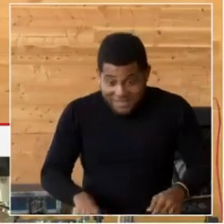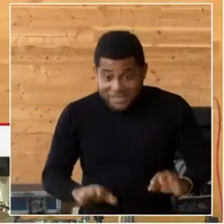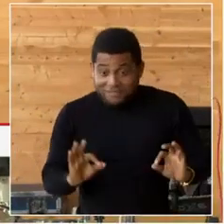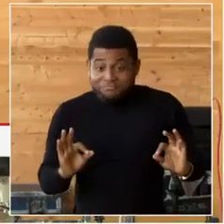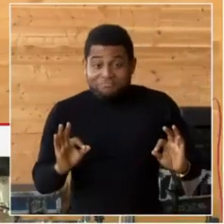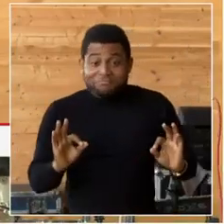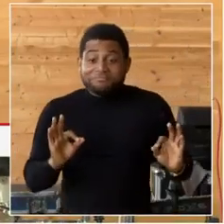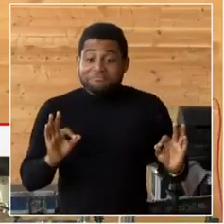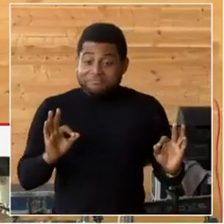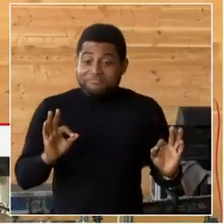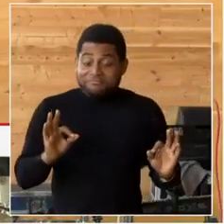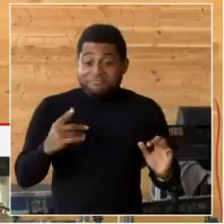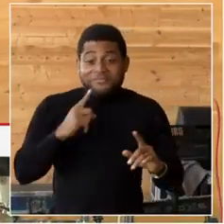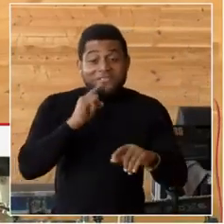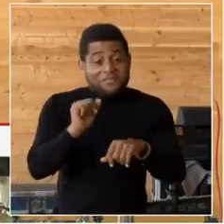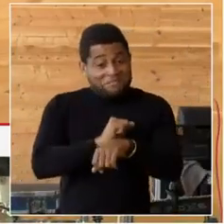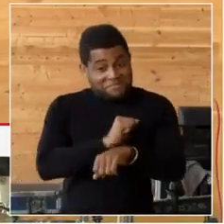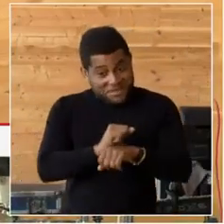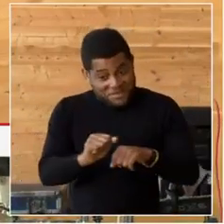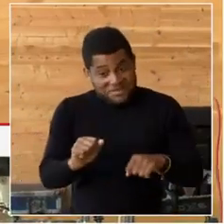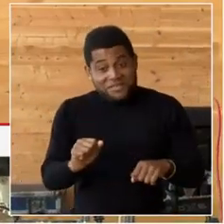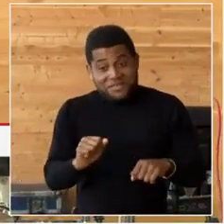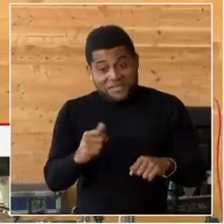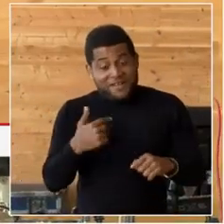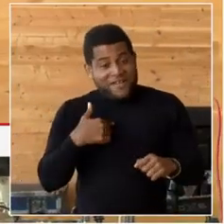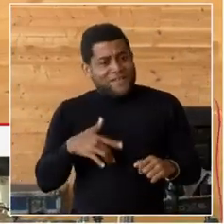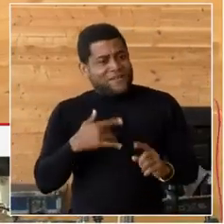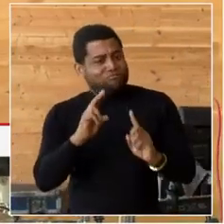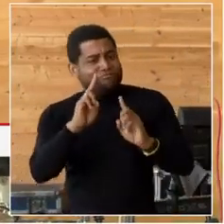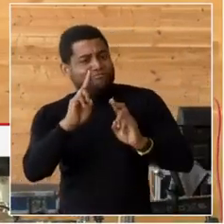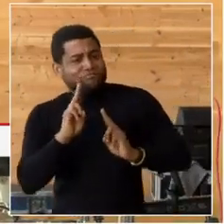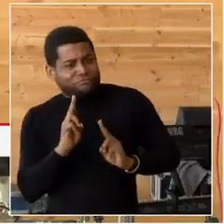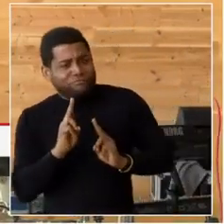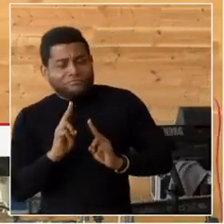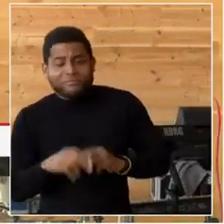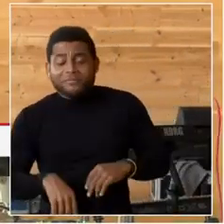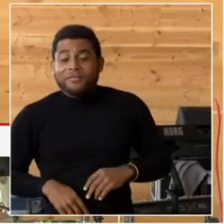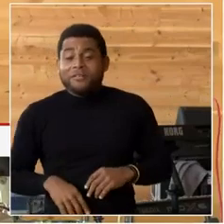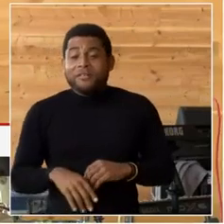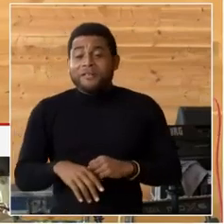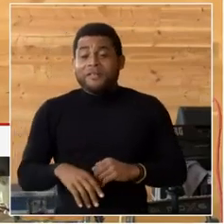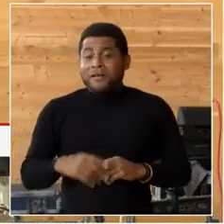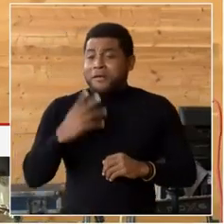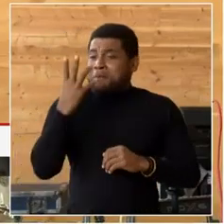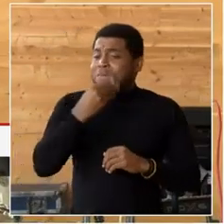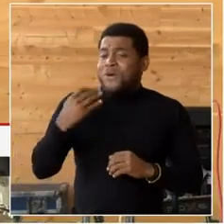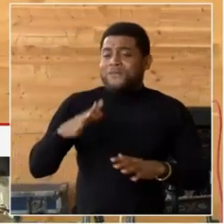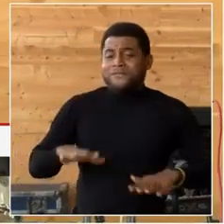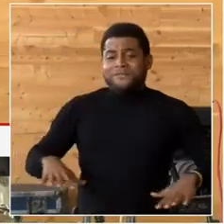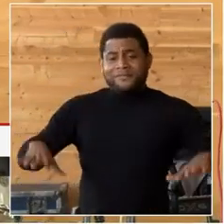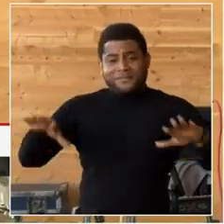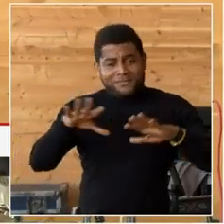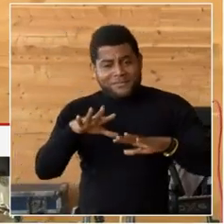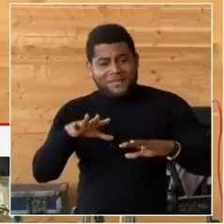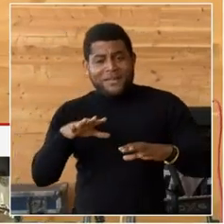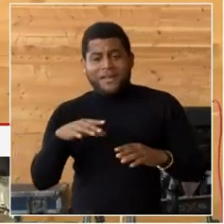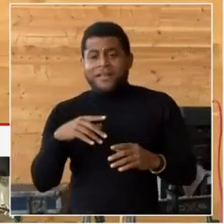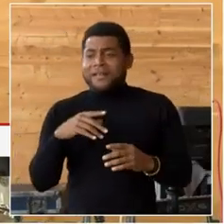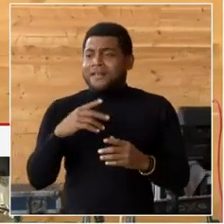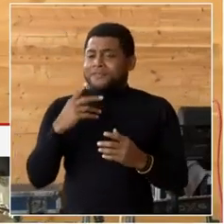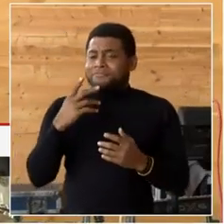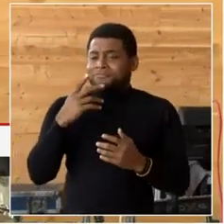It is really, really an honor to be here at this beautiful space, Sycamore and Oak. I want